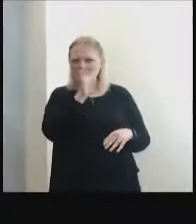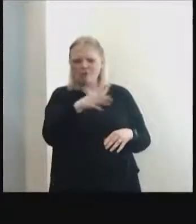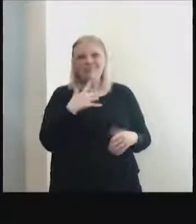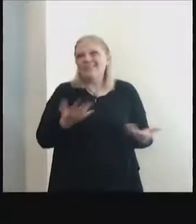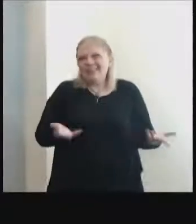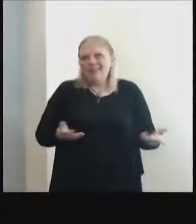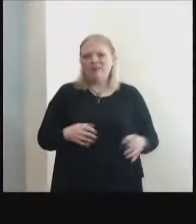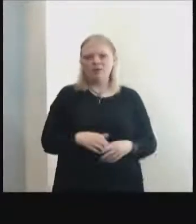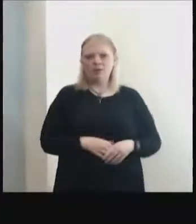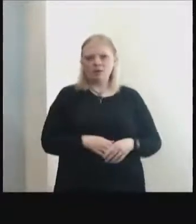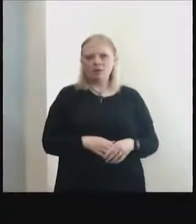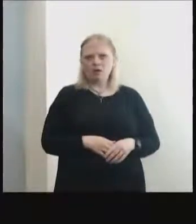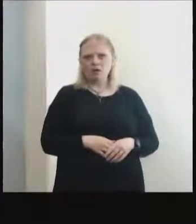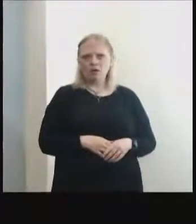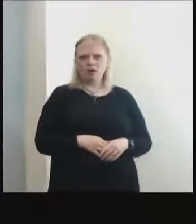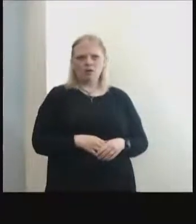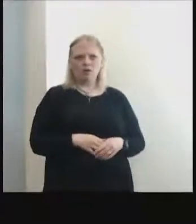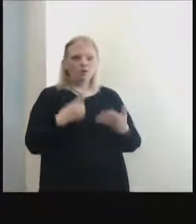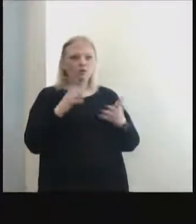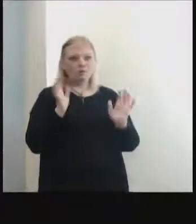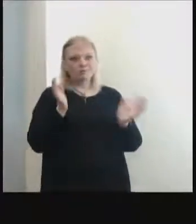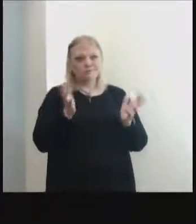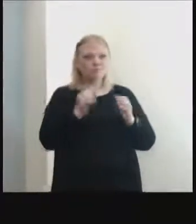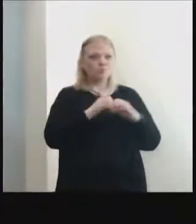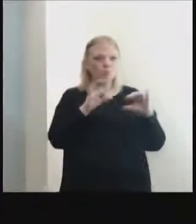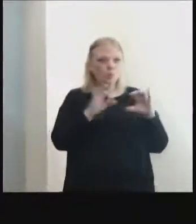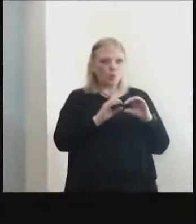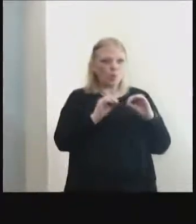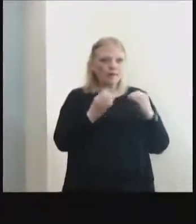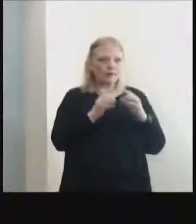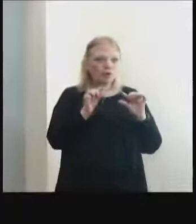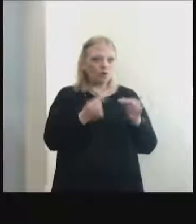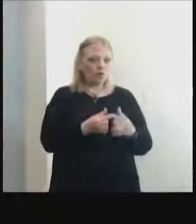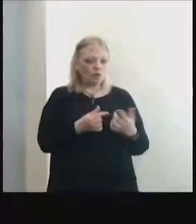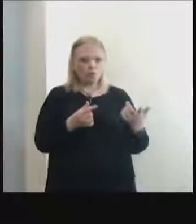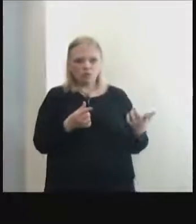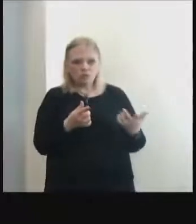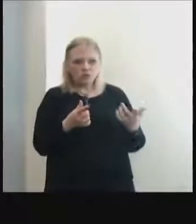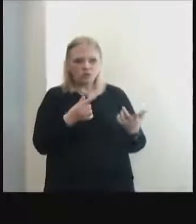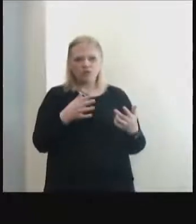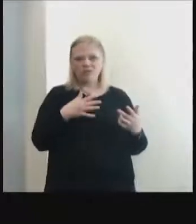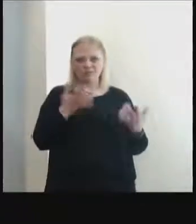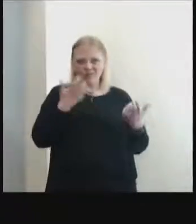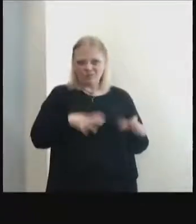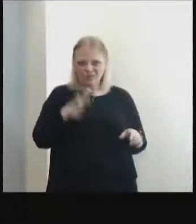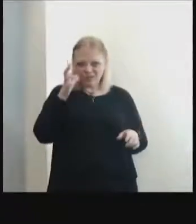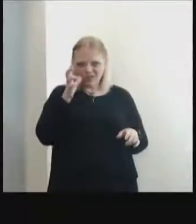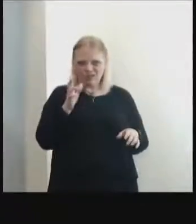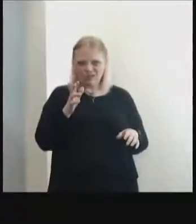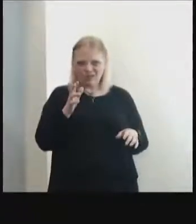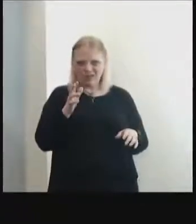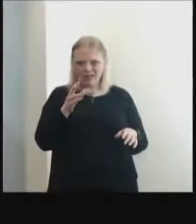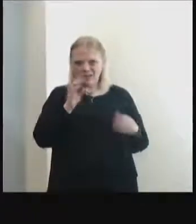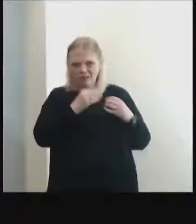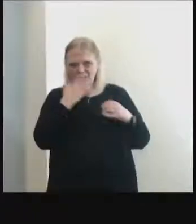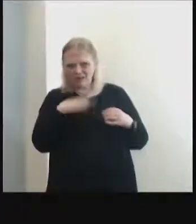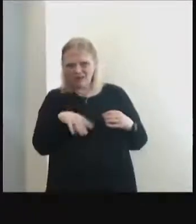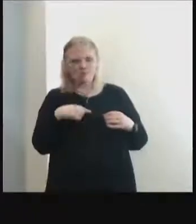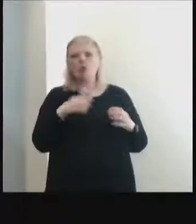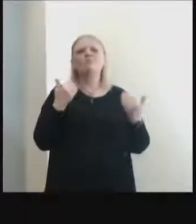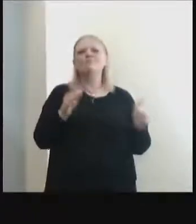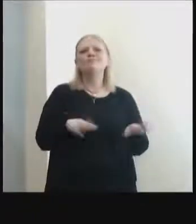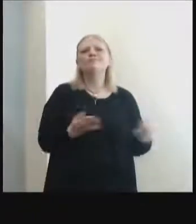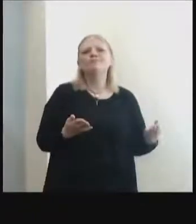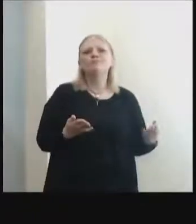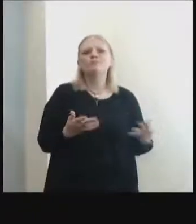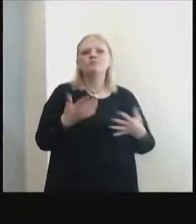yeah. You talk to organizations and groups about that, and they don't like to hear that. They don't want to hear that the numbers are bad. They just want to hear that we should do and open it up.